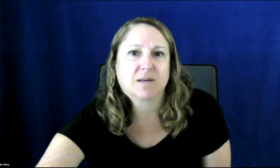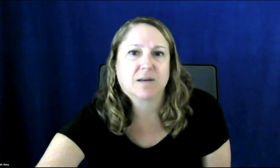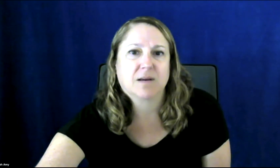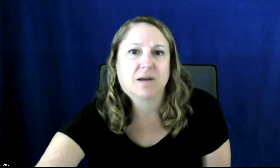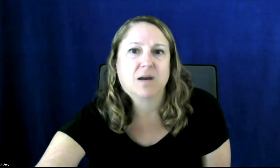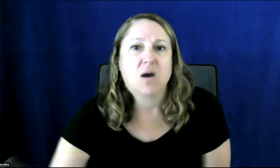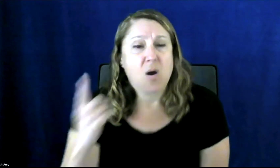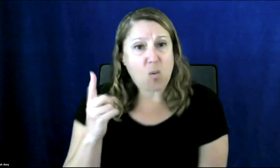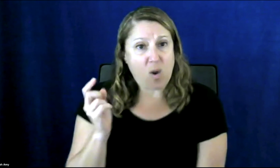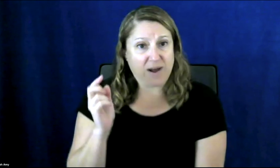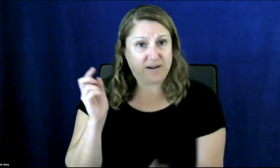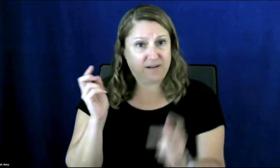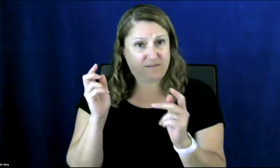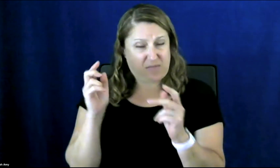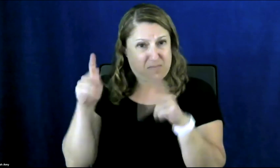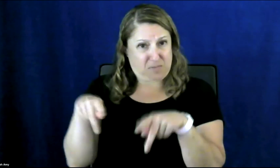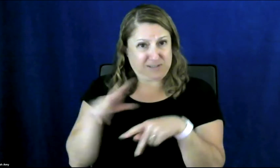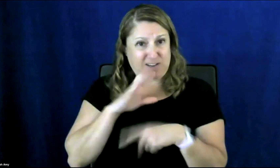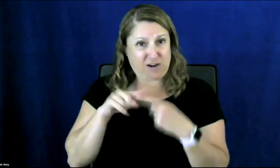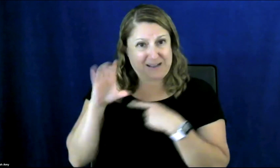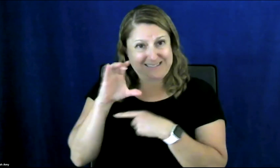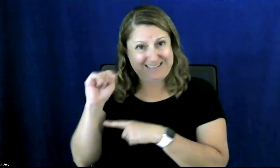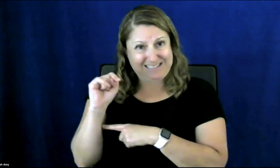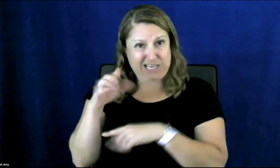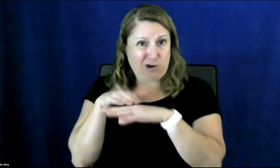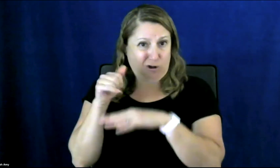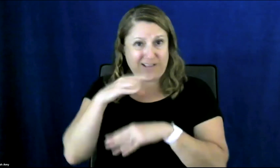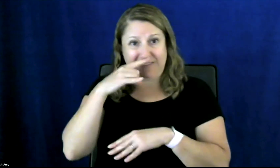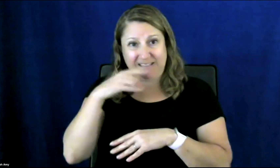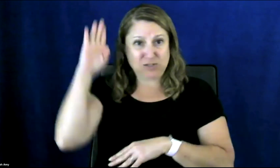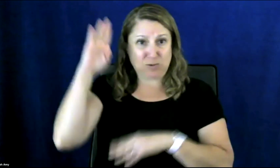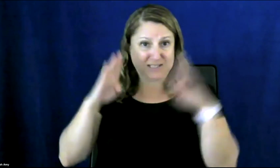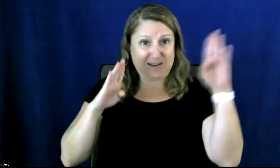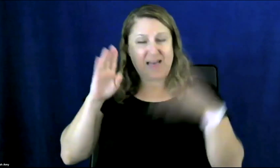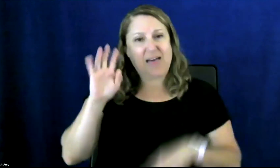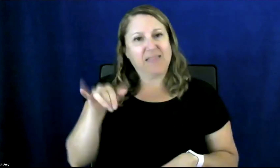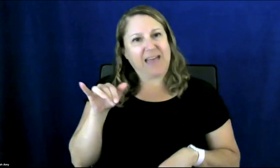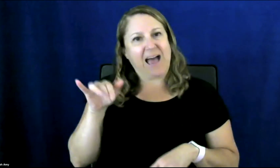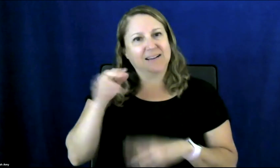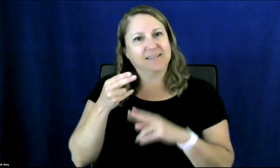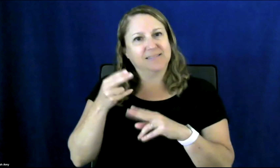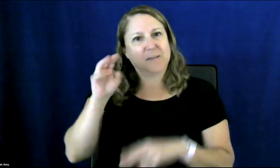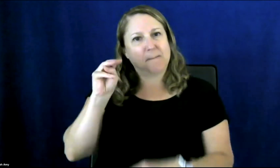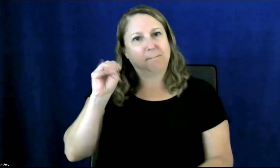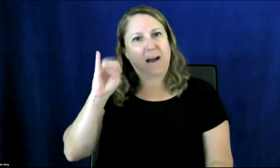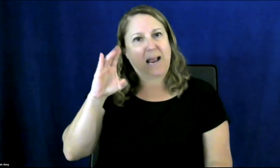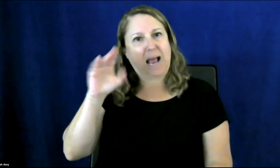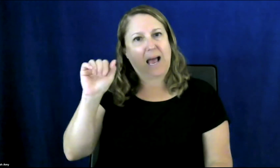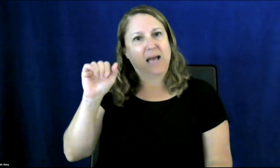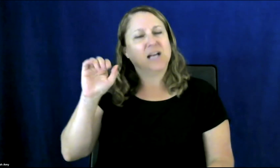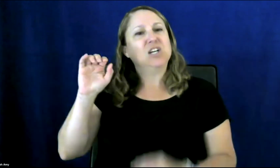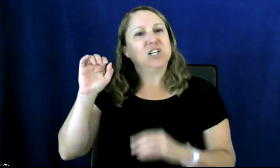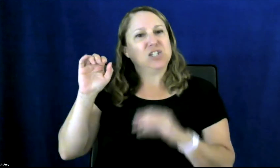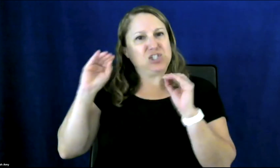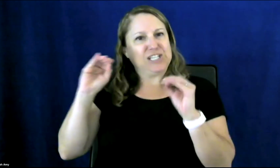spoke about her CT and calling all the kids and then raising their hands and such, that was Micah. She teaches next door. She taught the